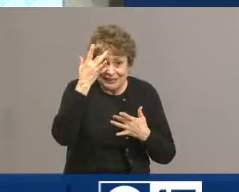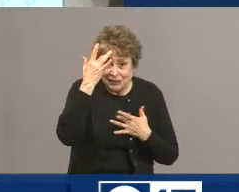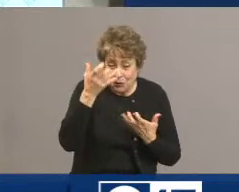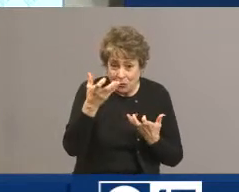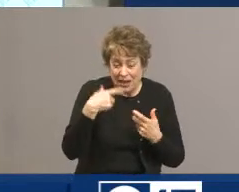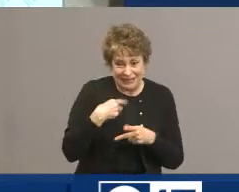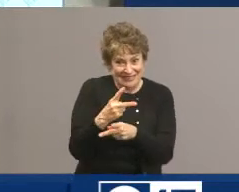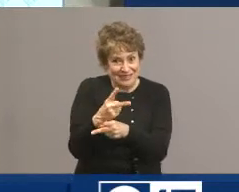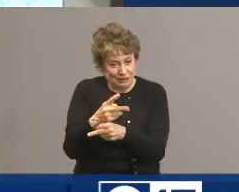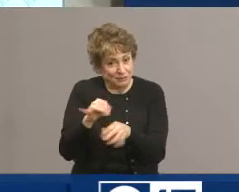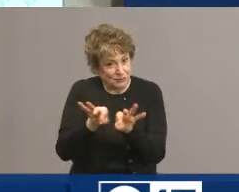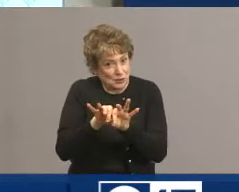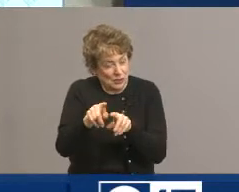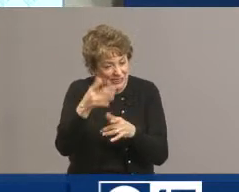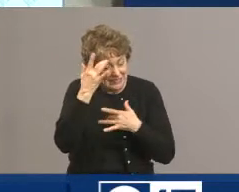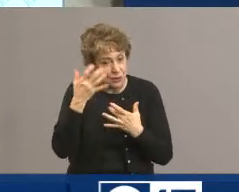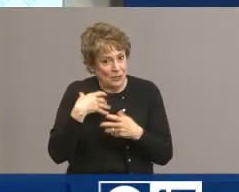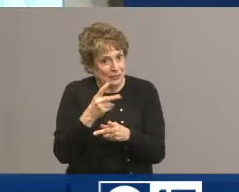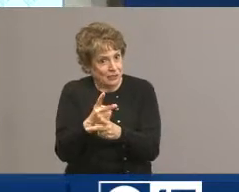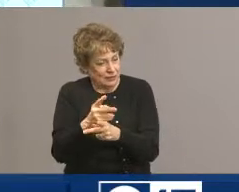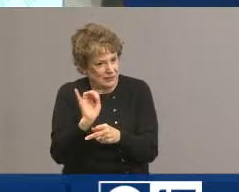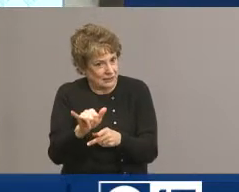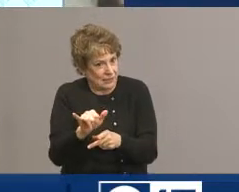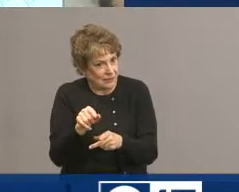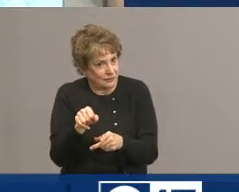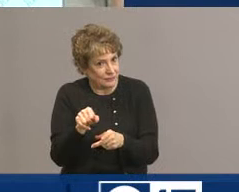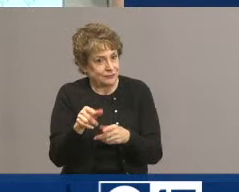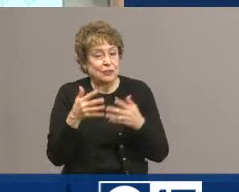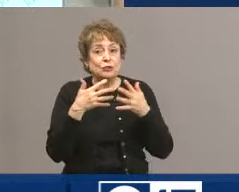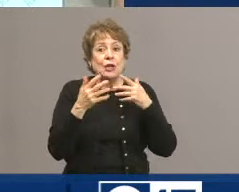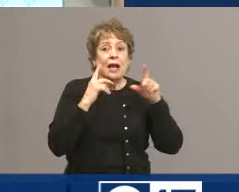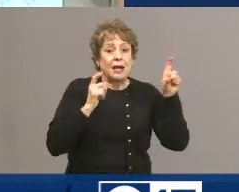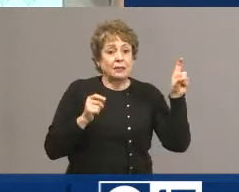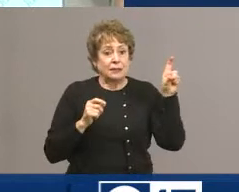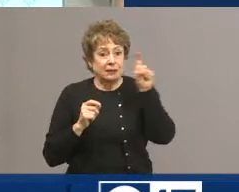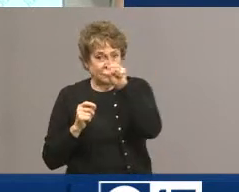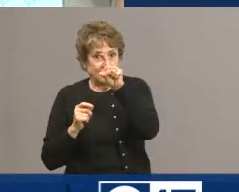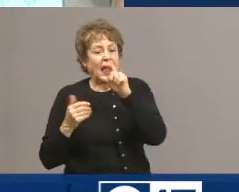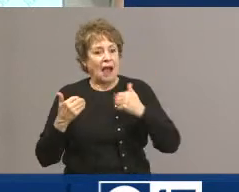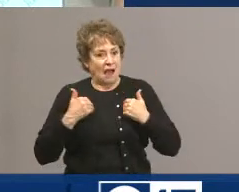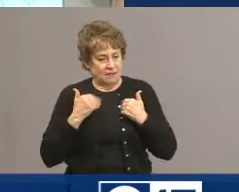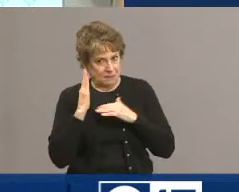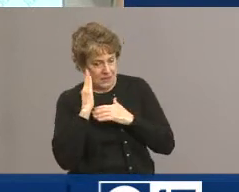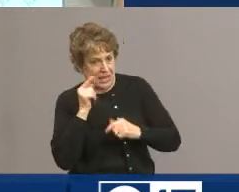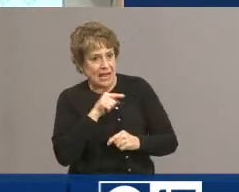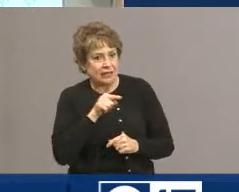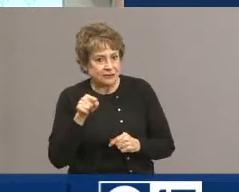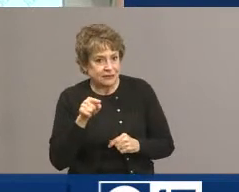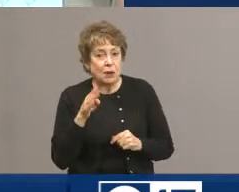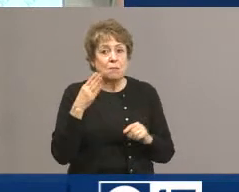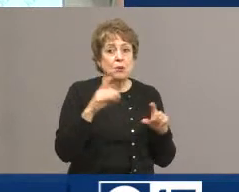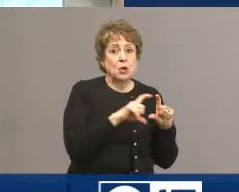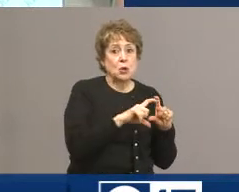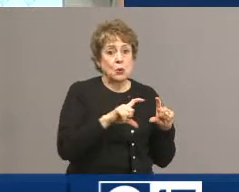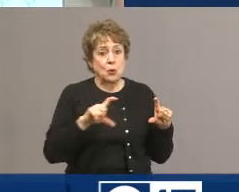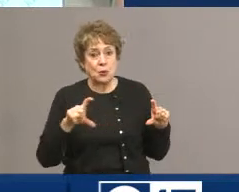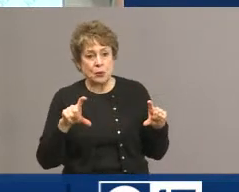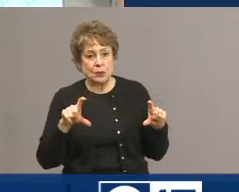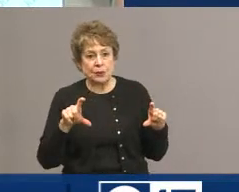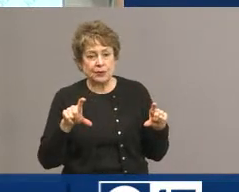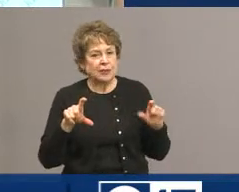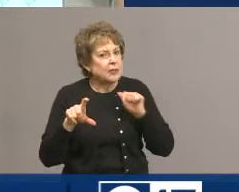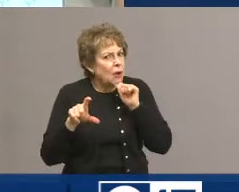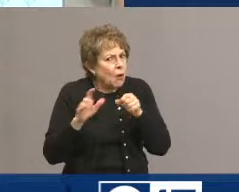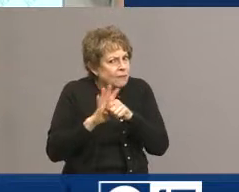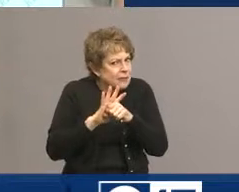COVID-like illness, and you can see the increase in COVID-19 cases inside our ICU